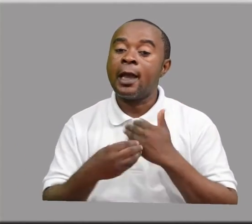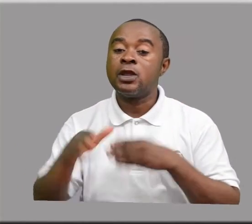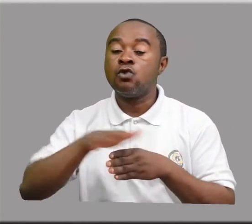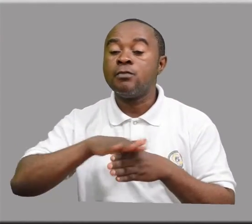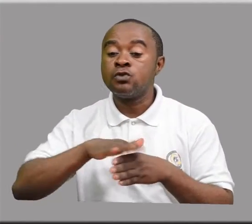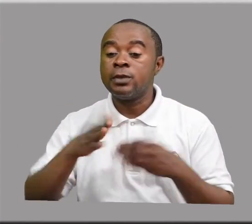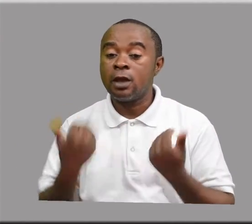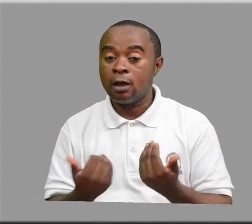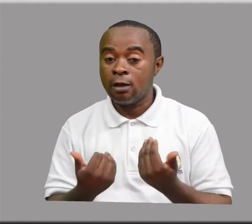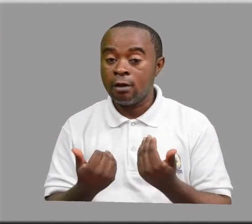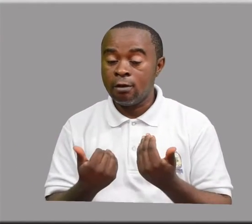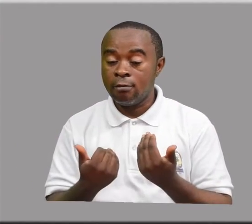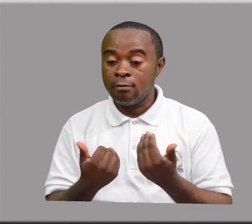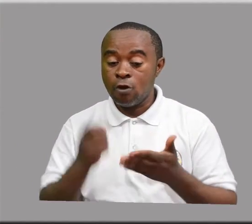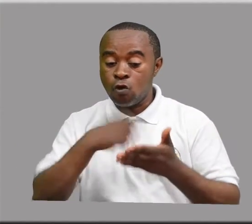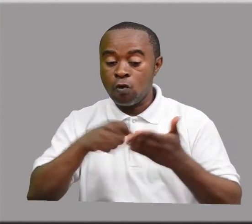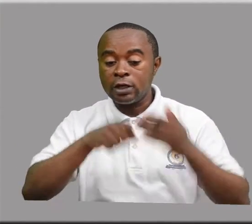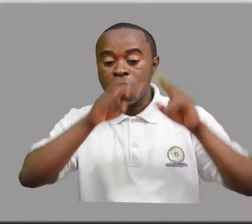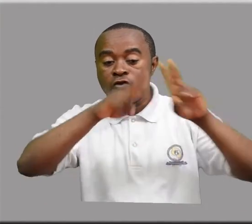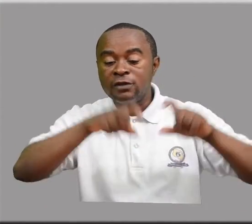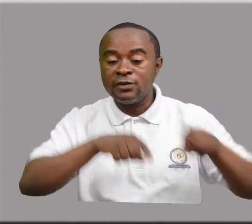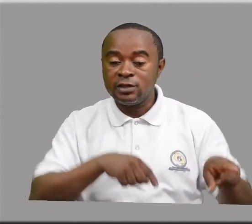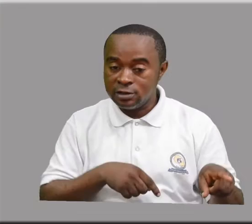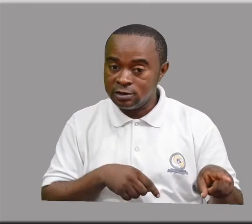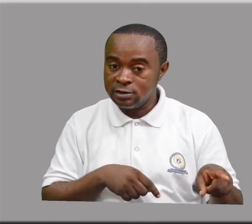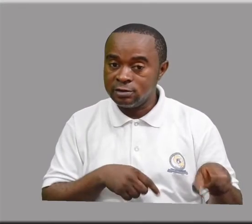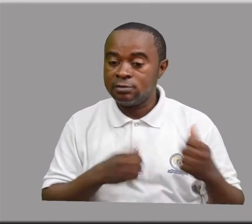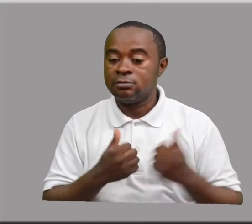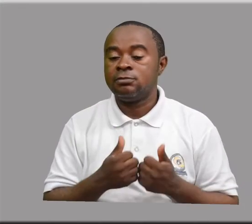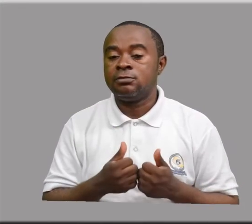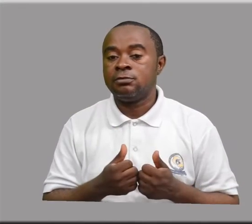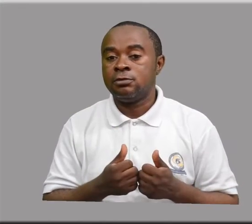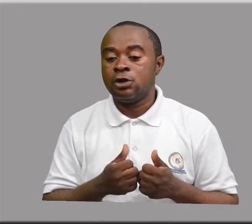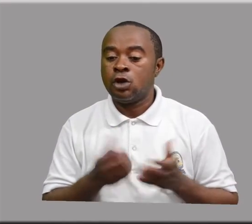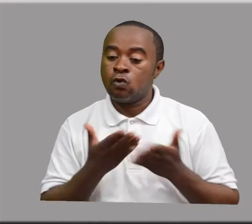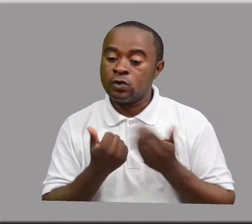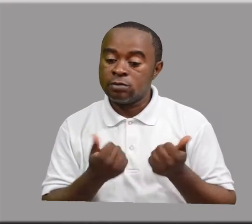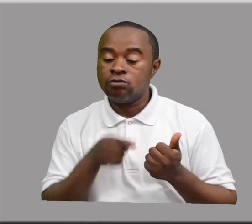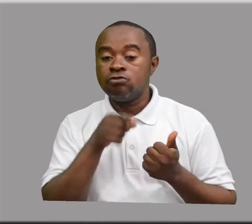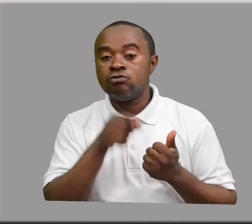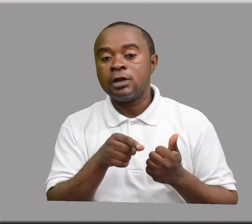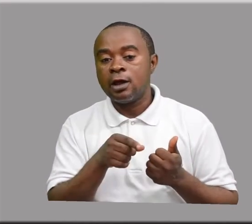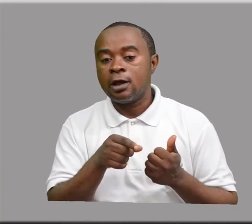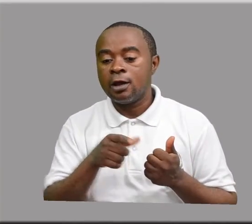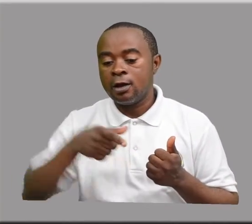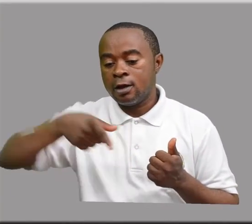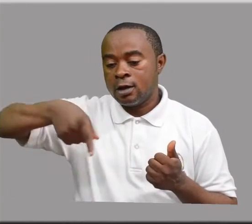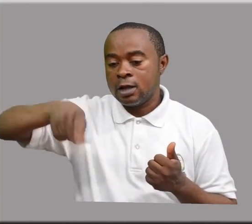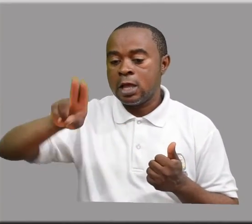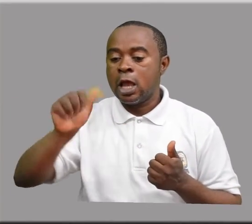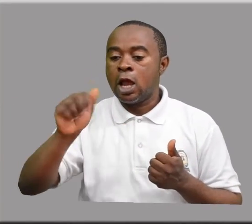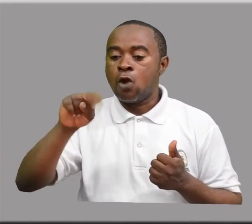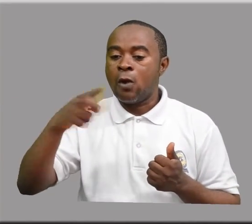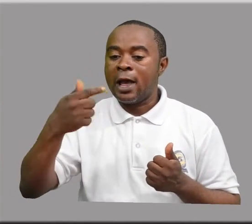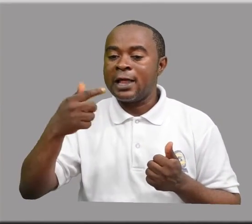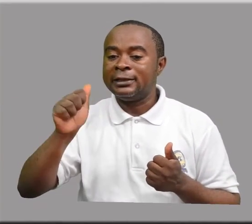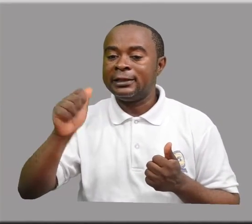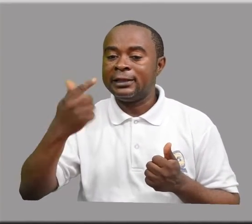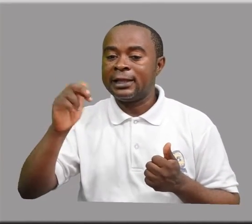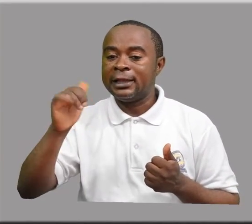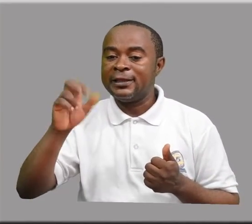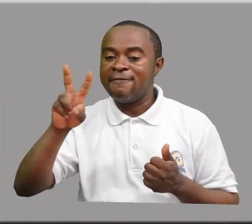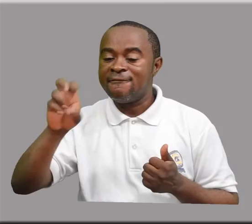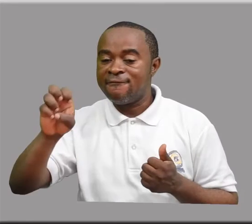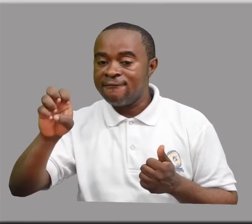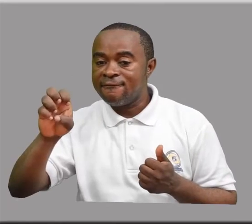be qualitative, quantitative? Are you going to use experimental, or you are going to